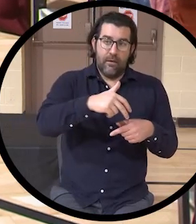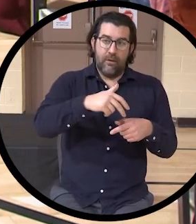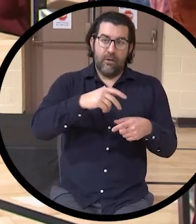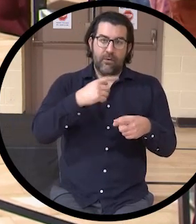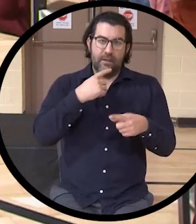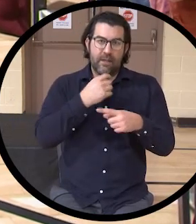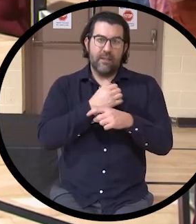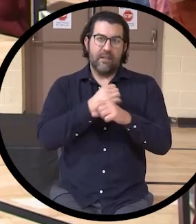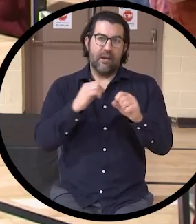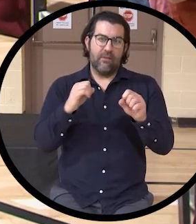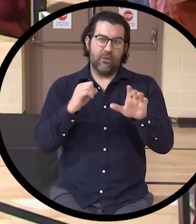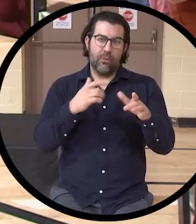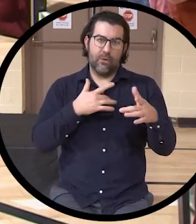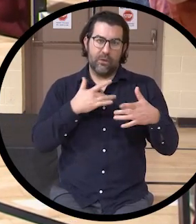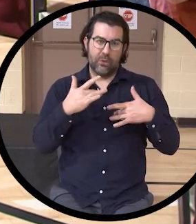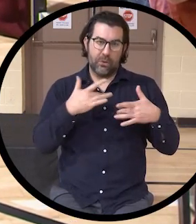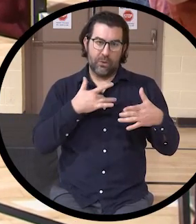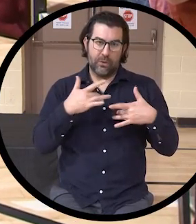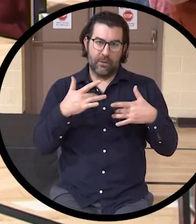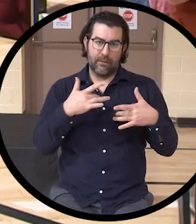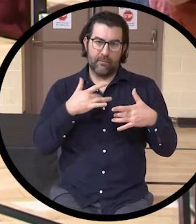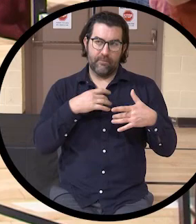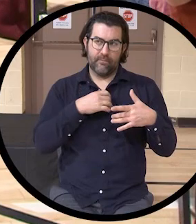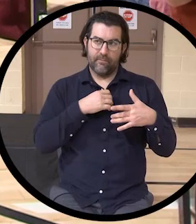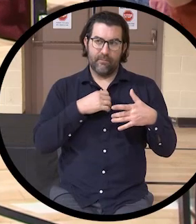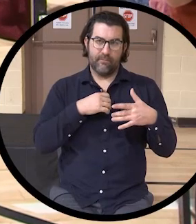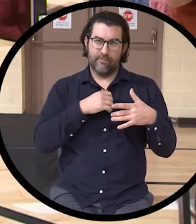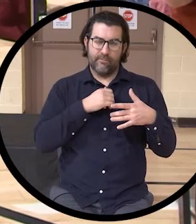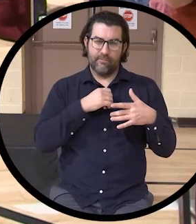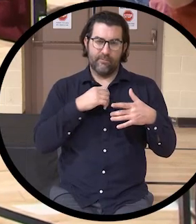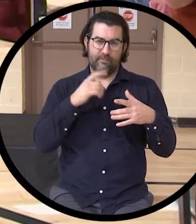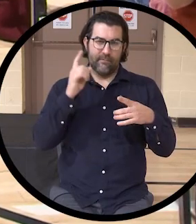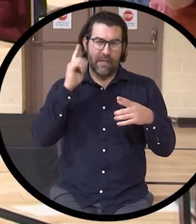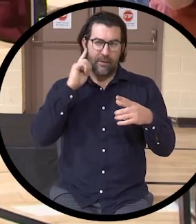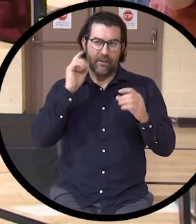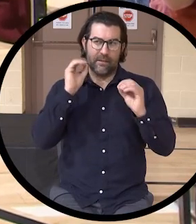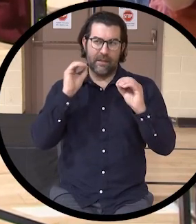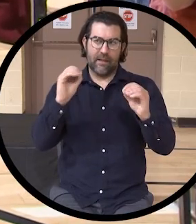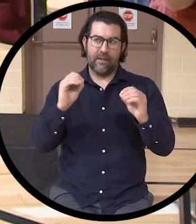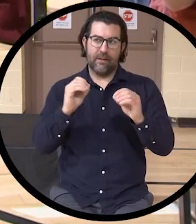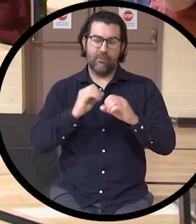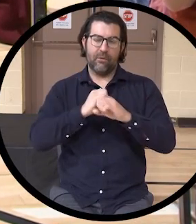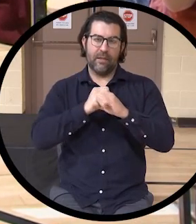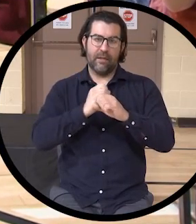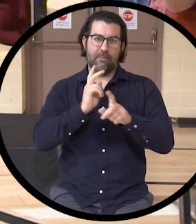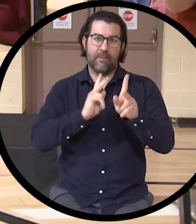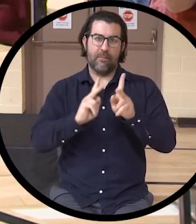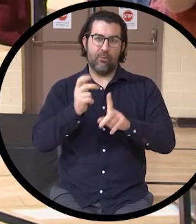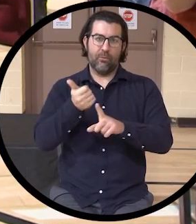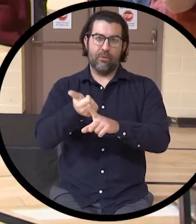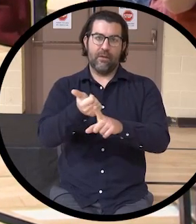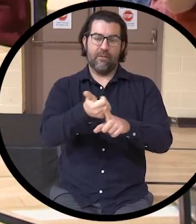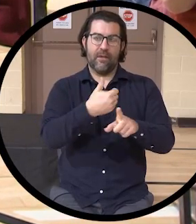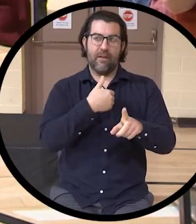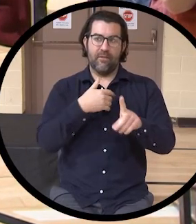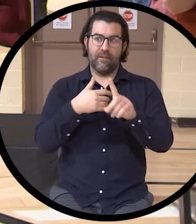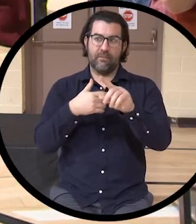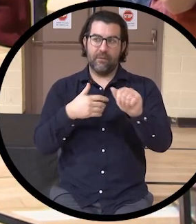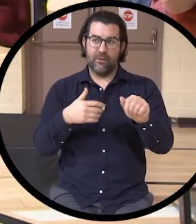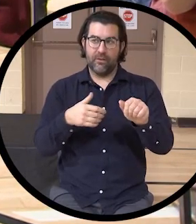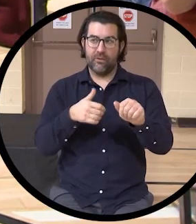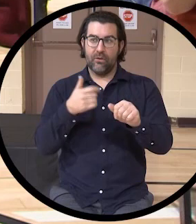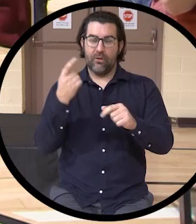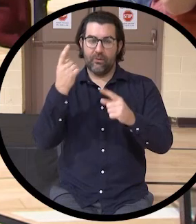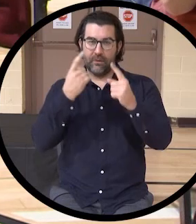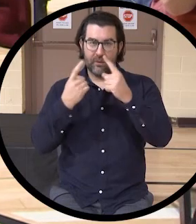say safety is your concern. I'm not hearing anything about protecting people with disabilities, or even any